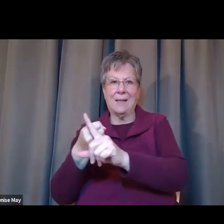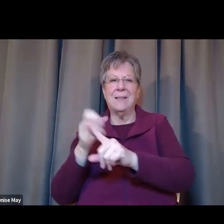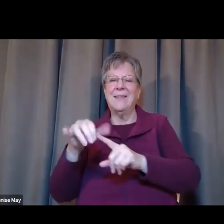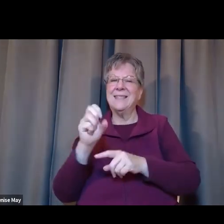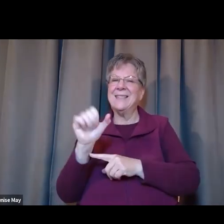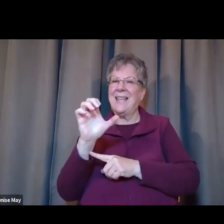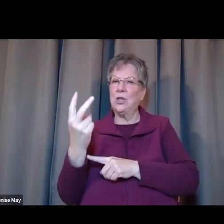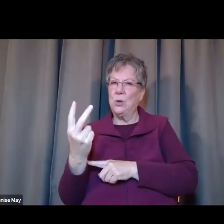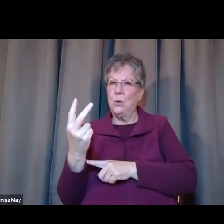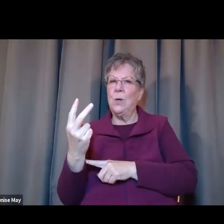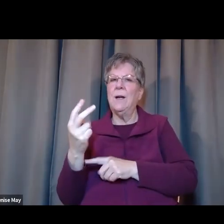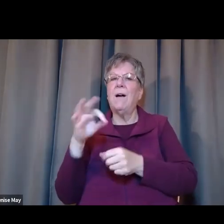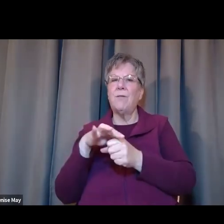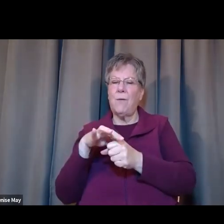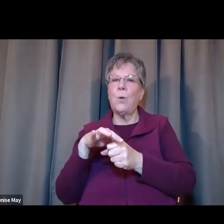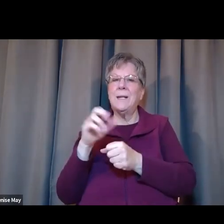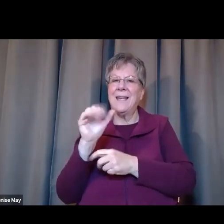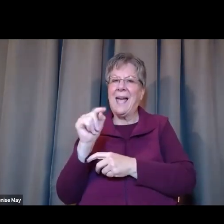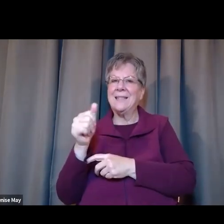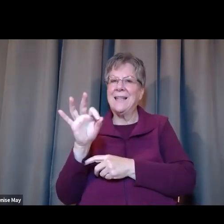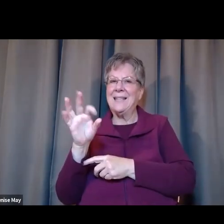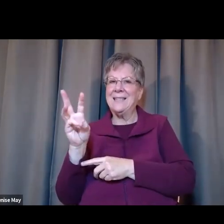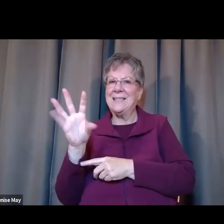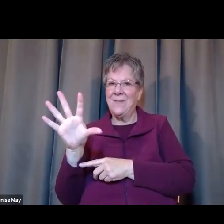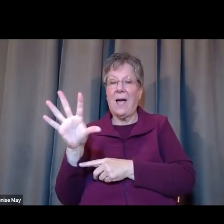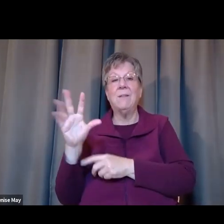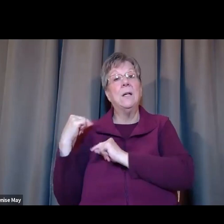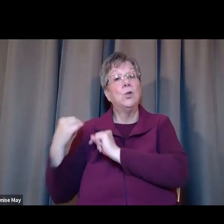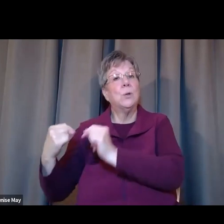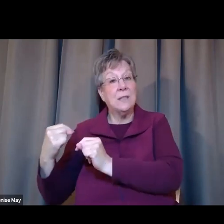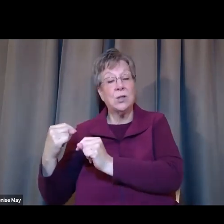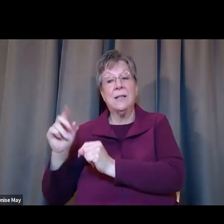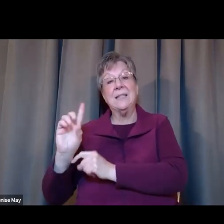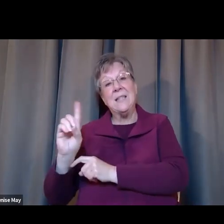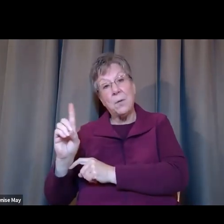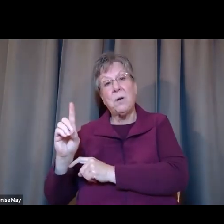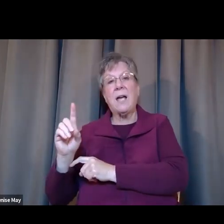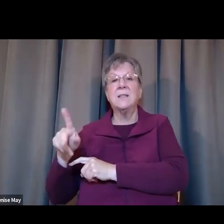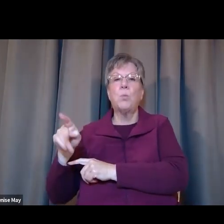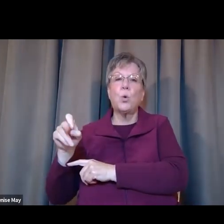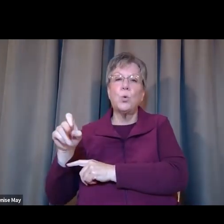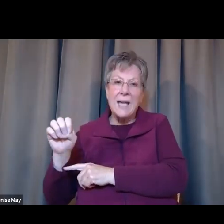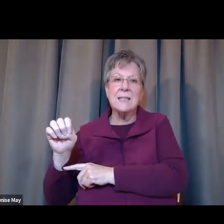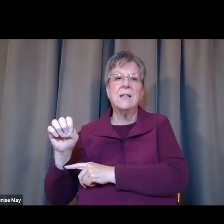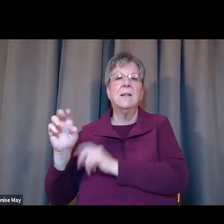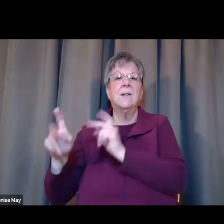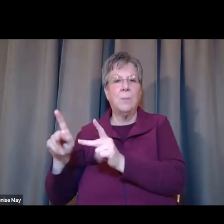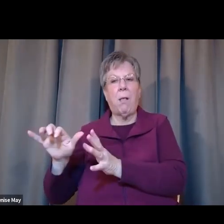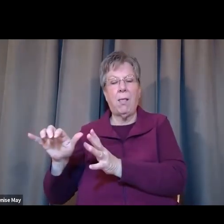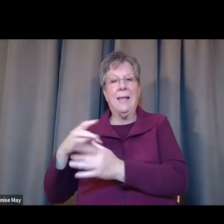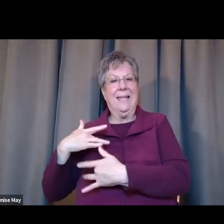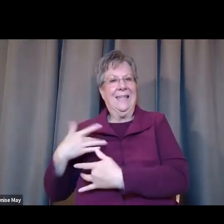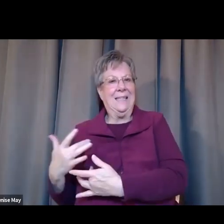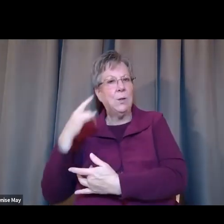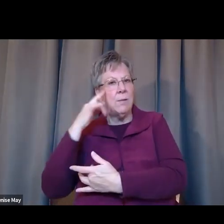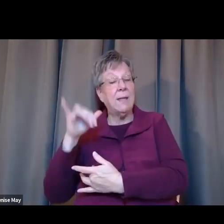of 1965. Traditionally, Democrats and progressives, and you see this in some recent court decisions, tend to think